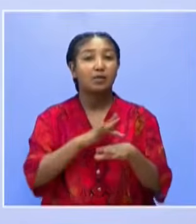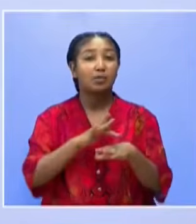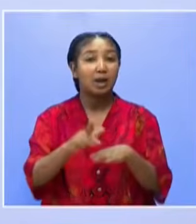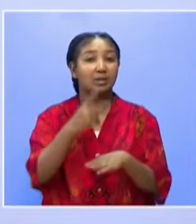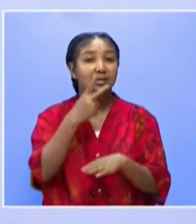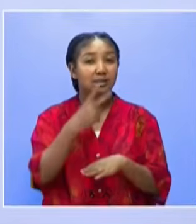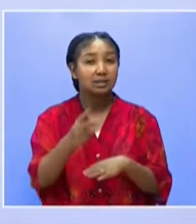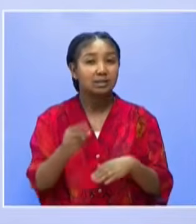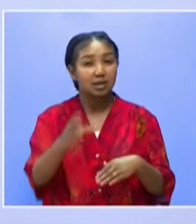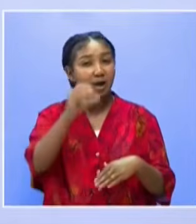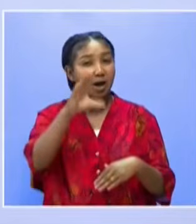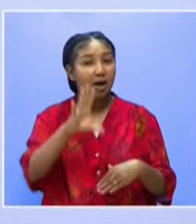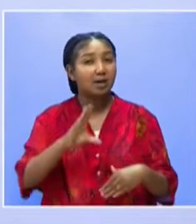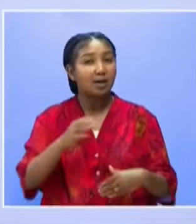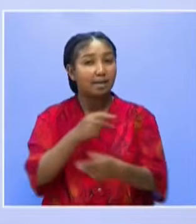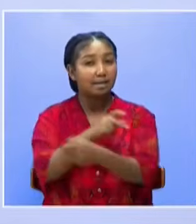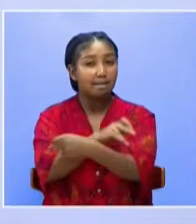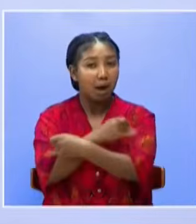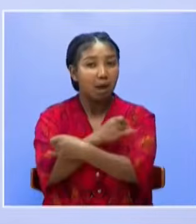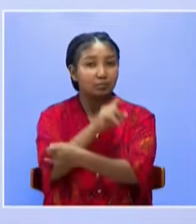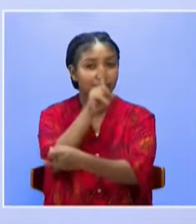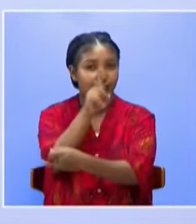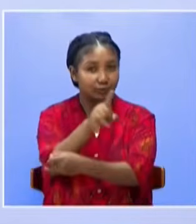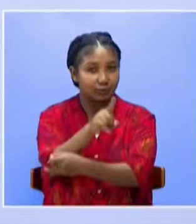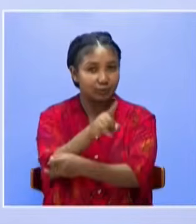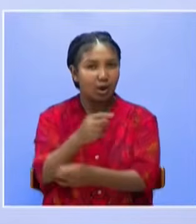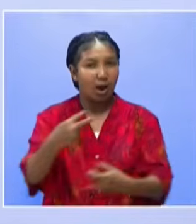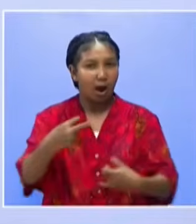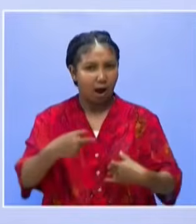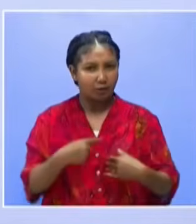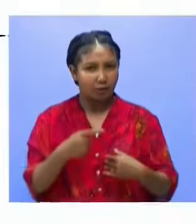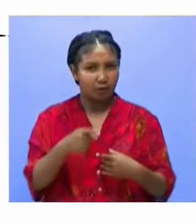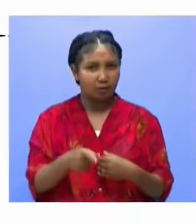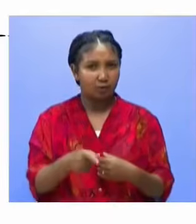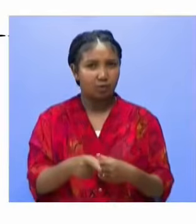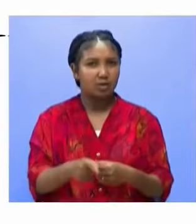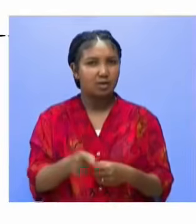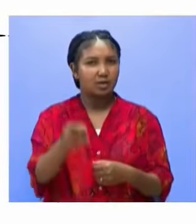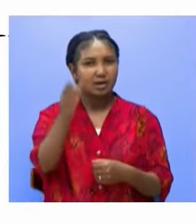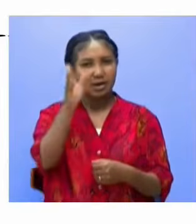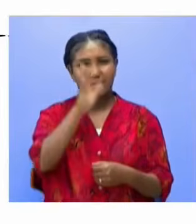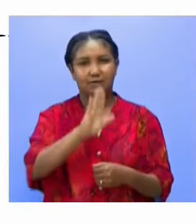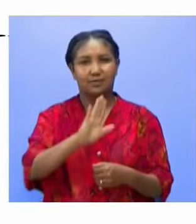seen the Heinemann? Have you ever